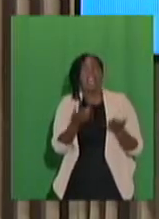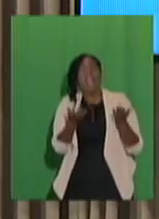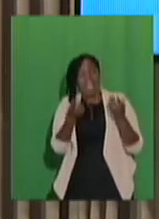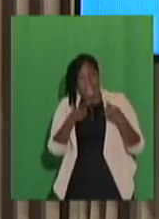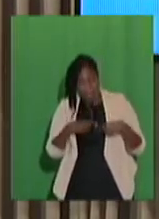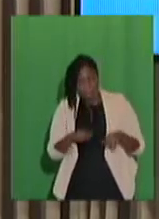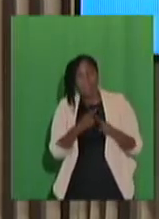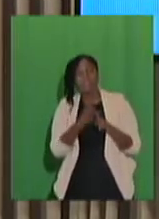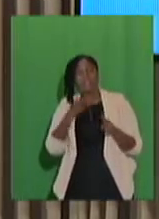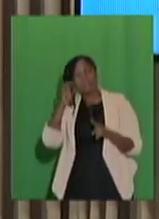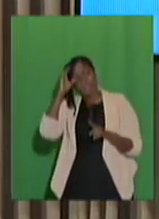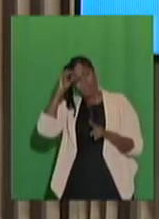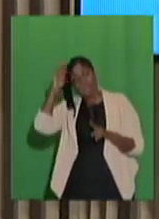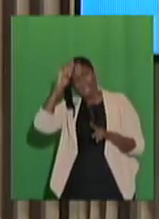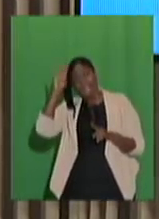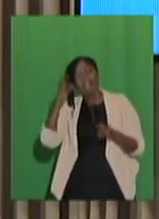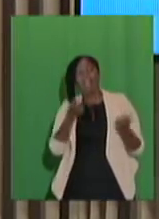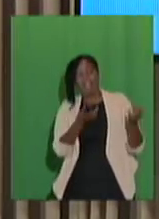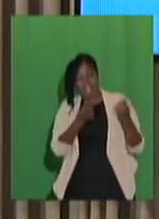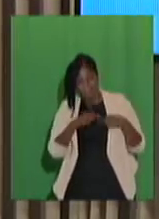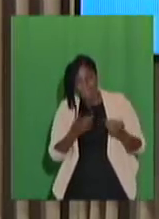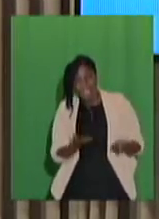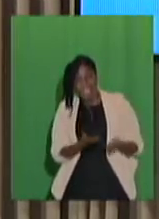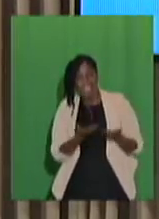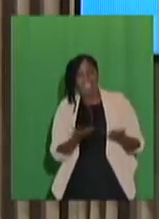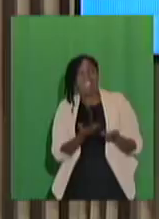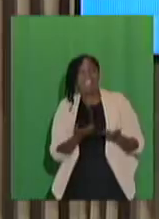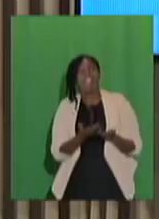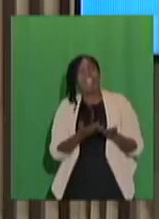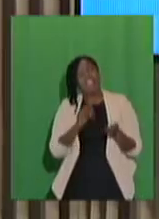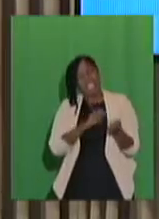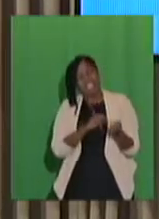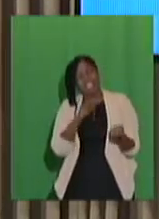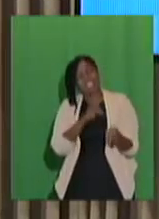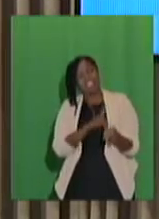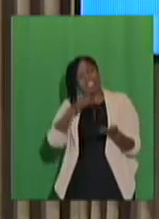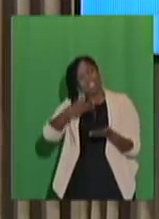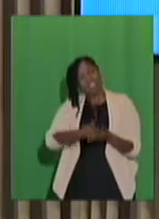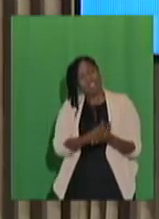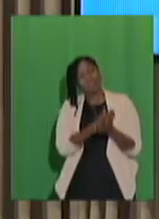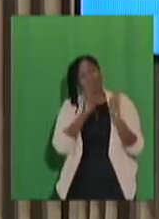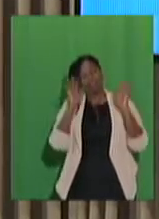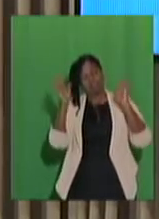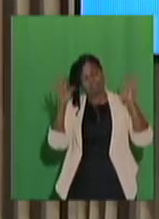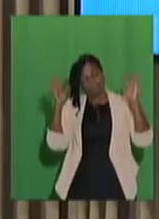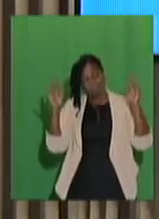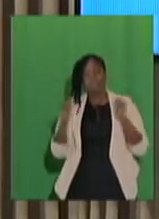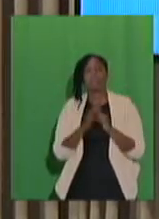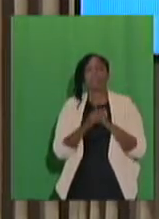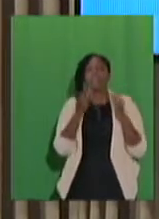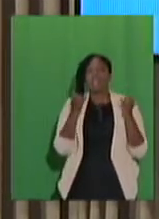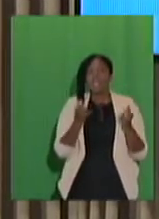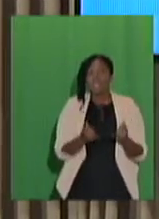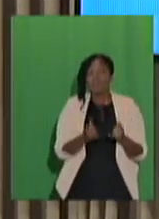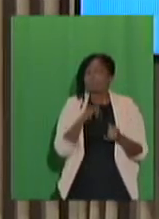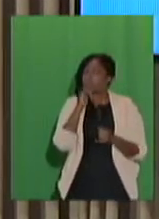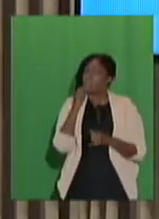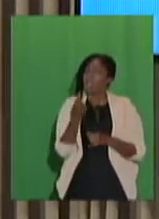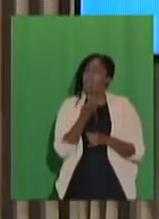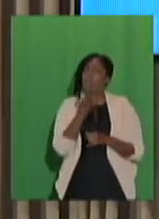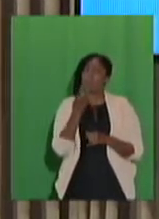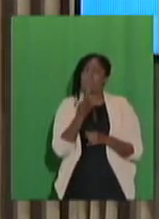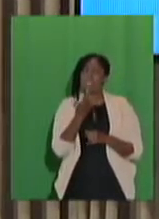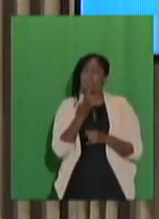and it doesn't apply to people in Belandra only, because I was asked this question yesterday about mental health, and it's a very important